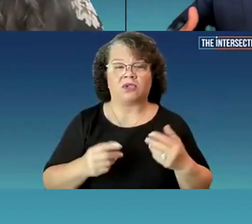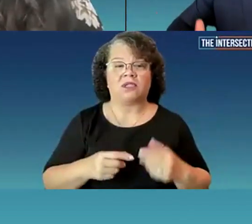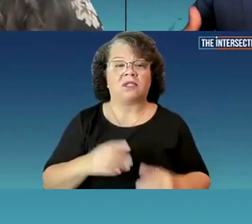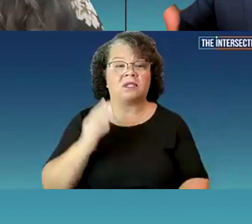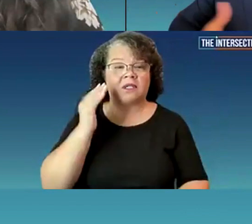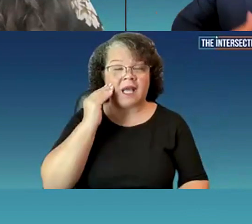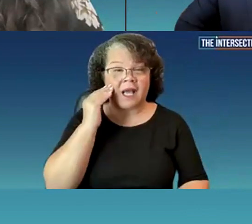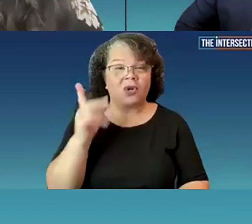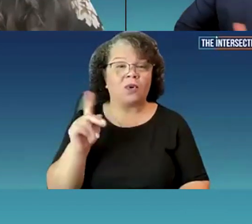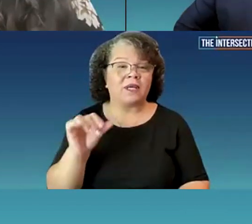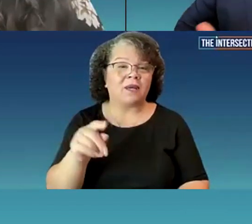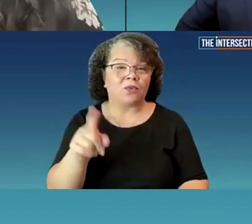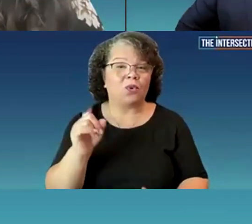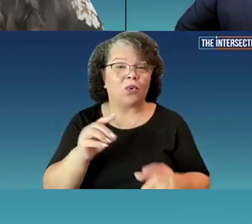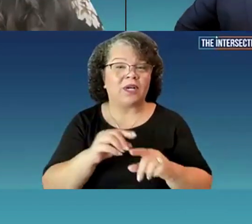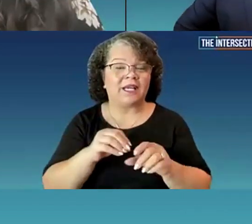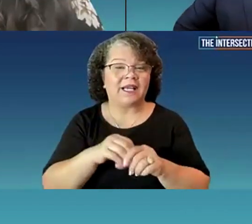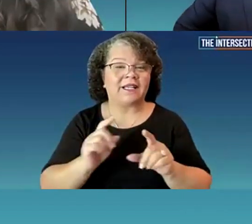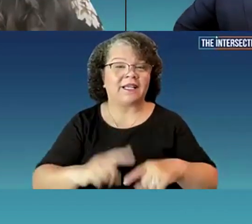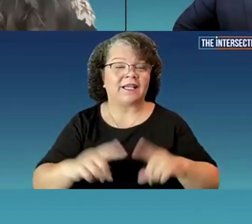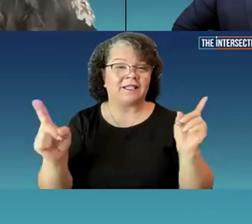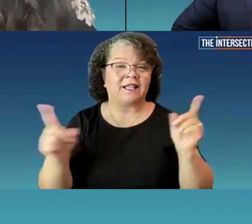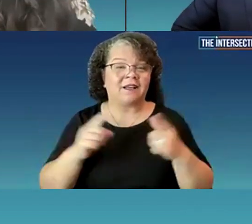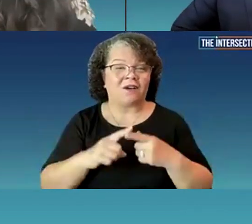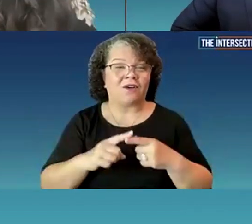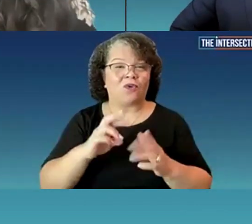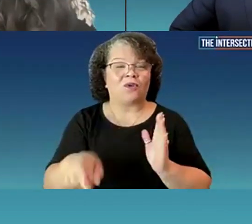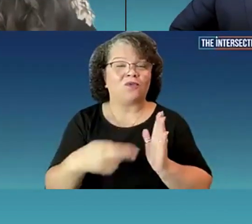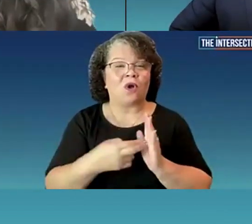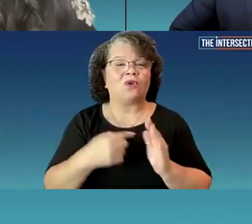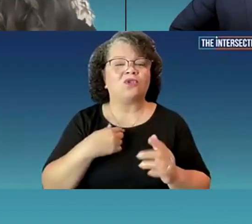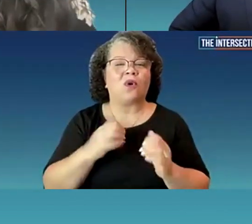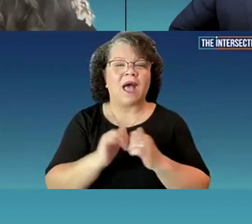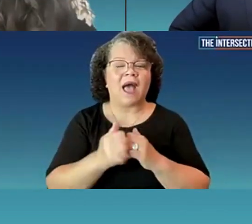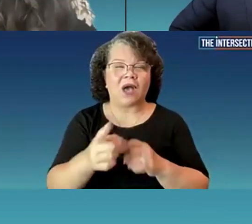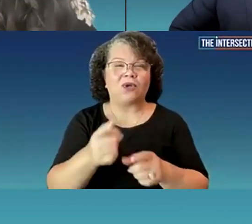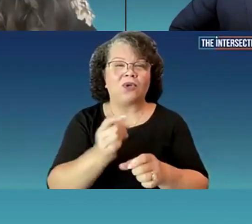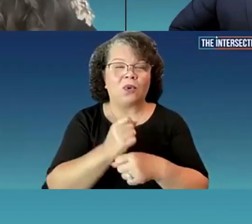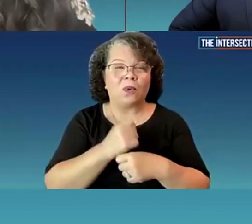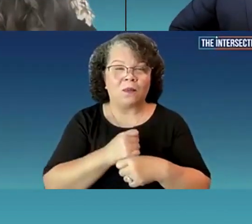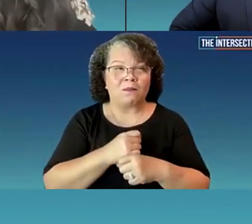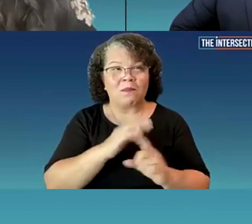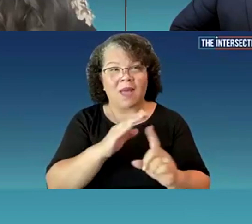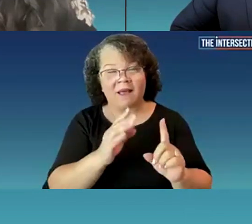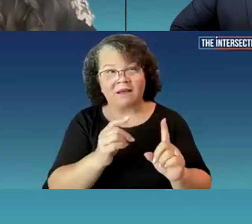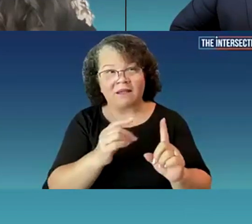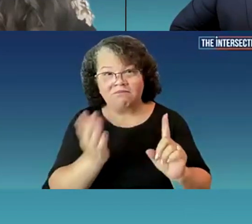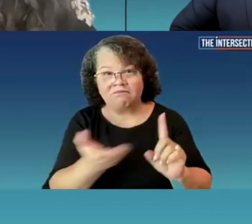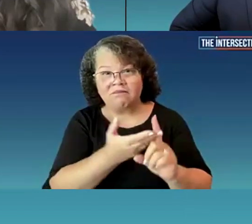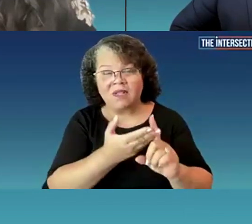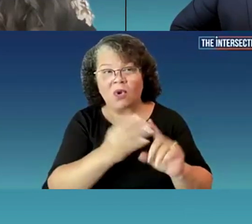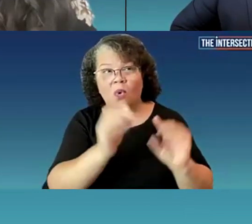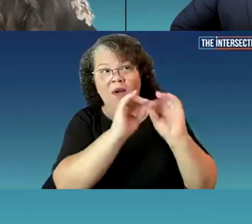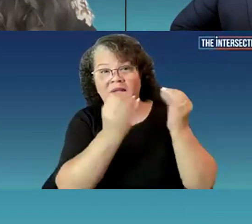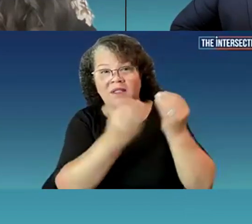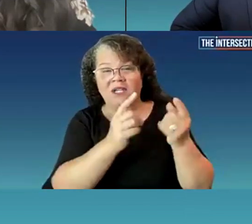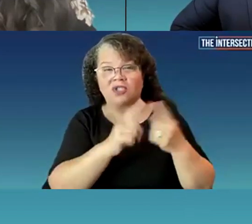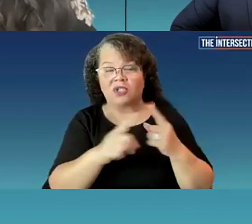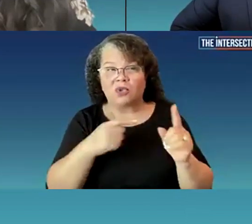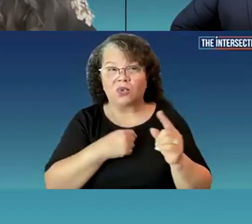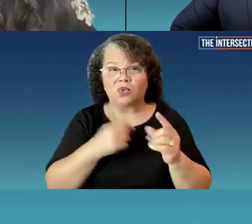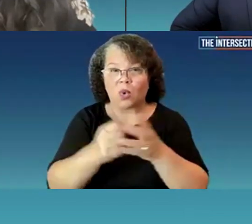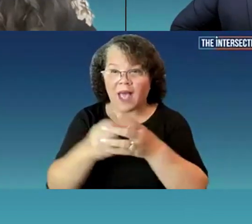in a different sector. So how would you make the case for an organization to expand its data collection efforts to really get to the problems